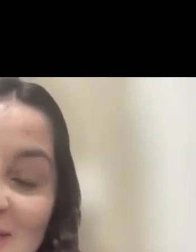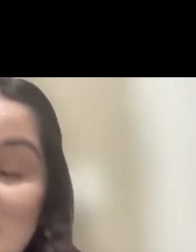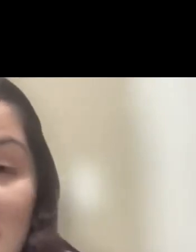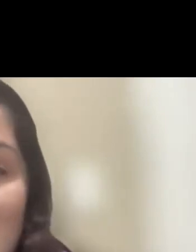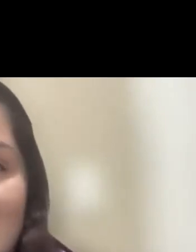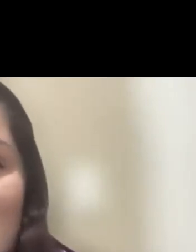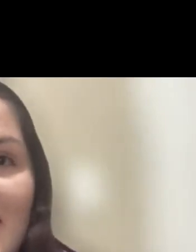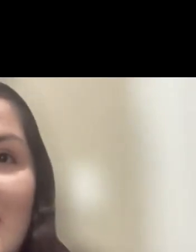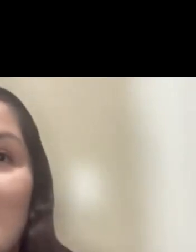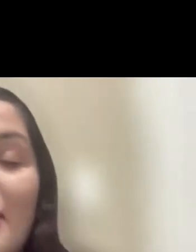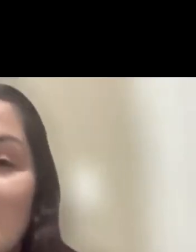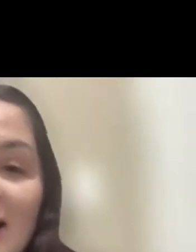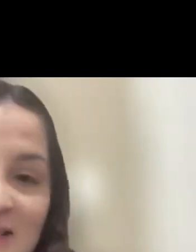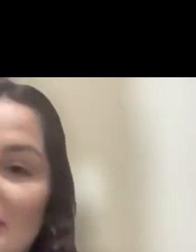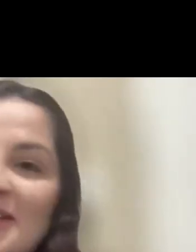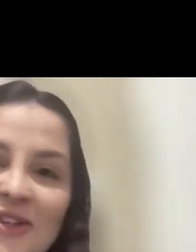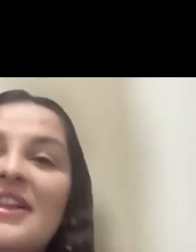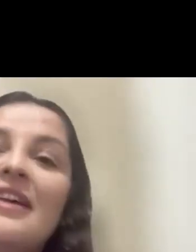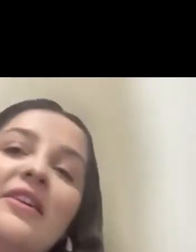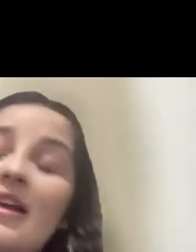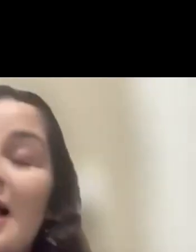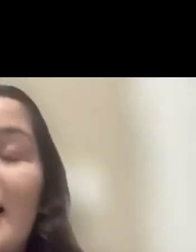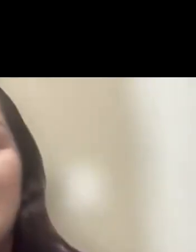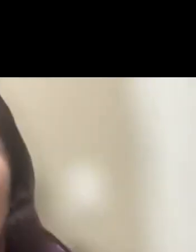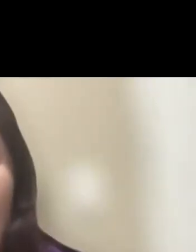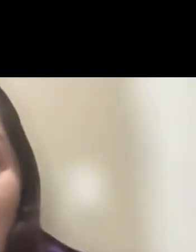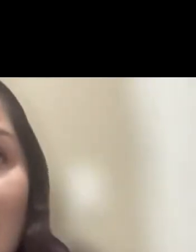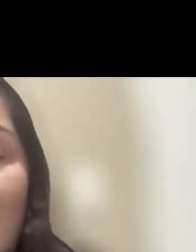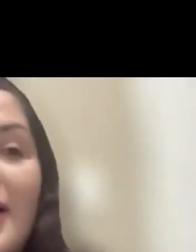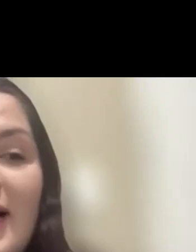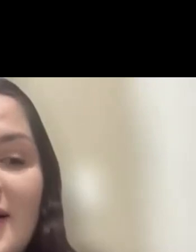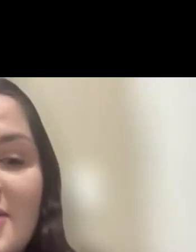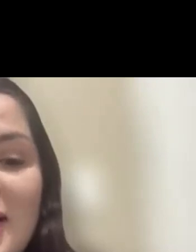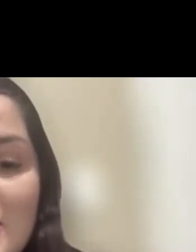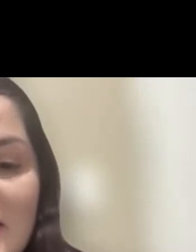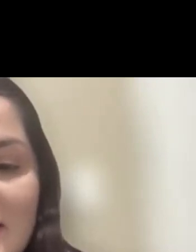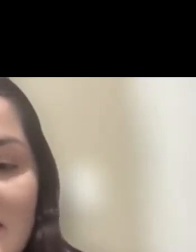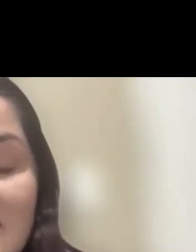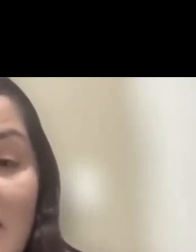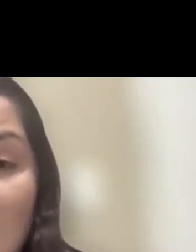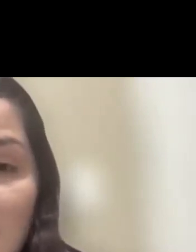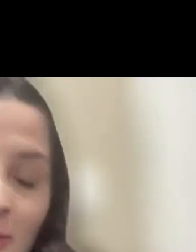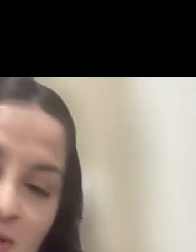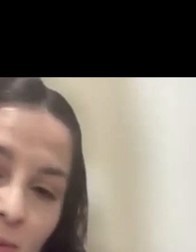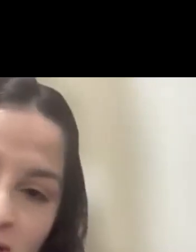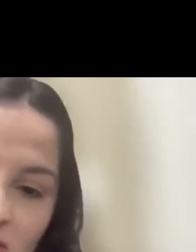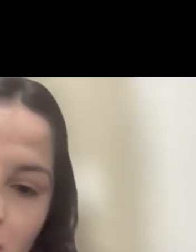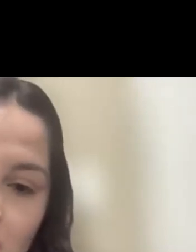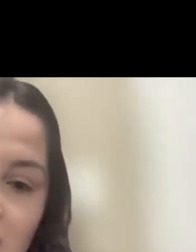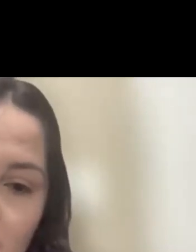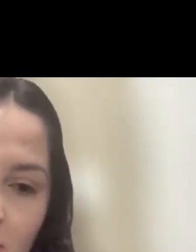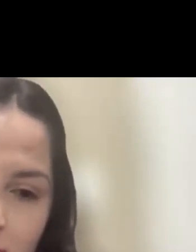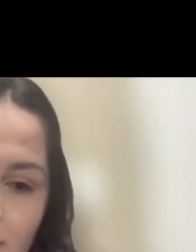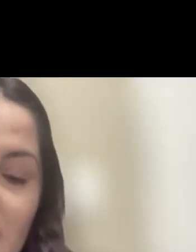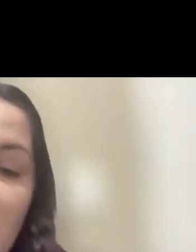And I was amazed. I knew I was like, I need to be an intern there. I need to learn more, and that's what I did. And that also helped me so much. It